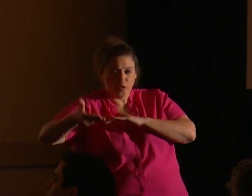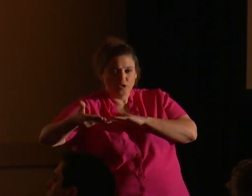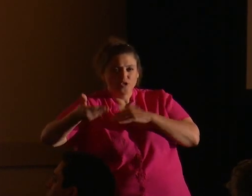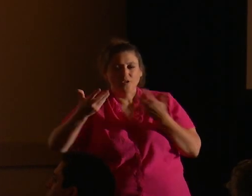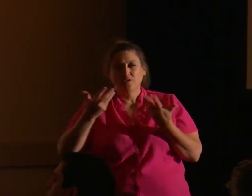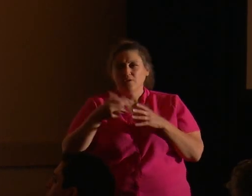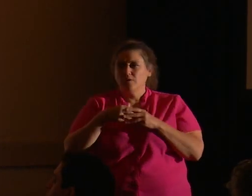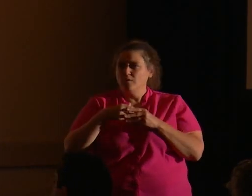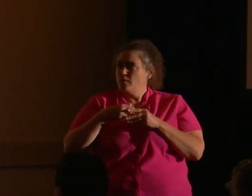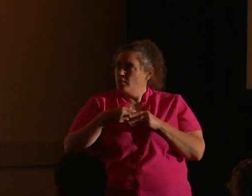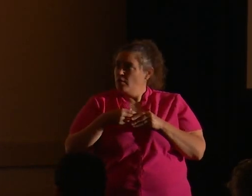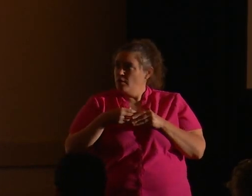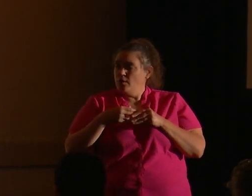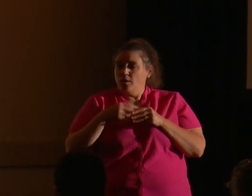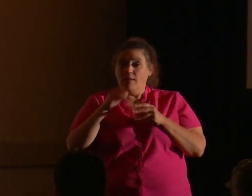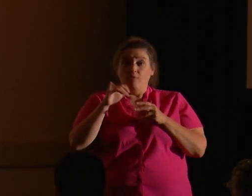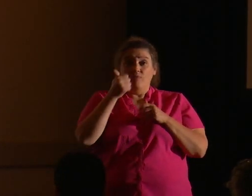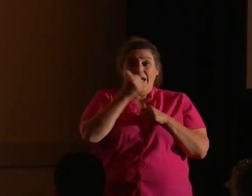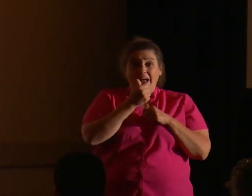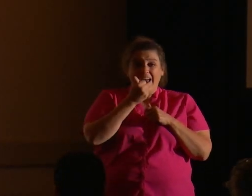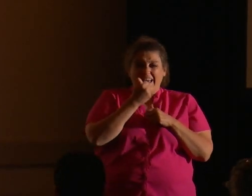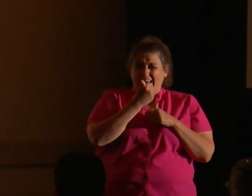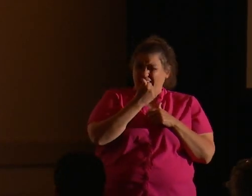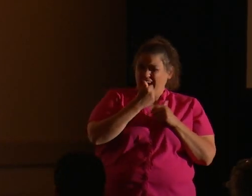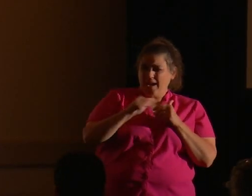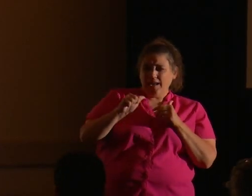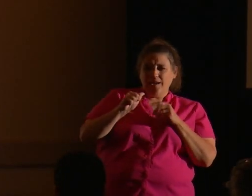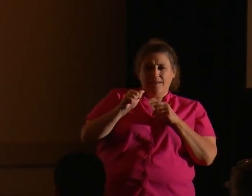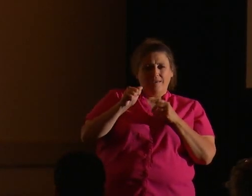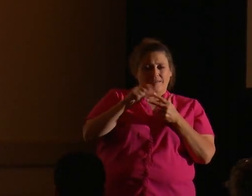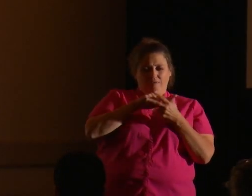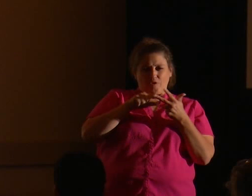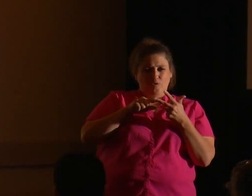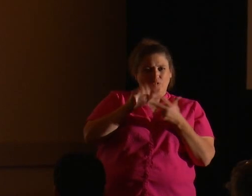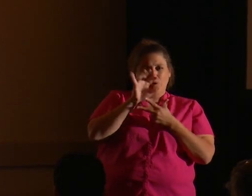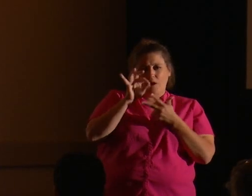most of us, that any one of those three approaches could succeed.